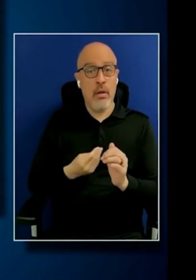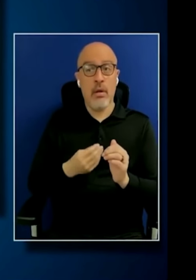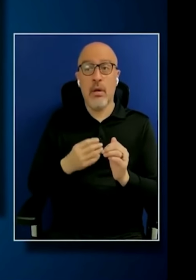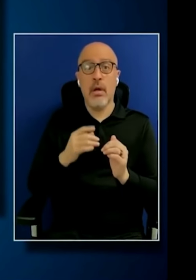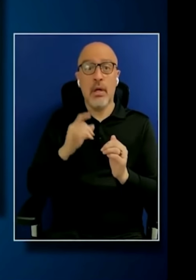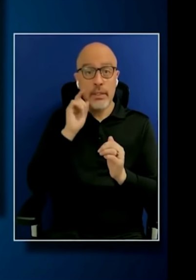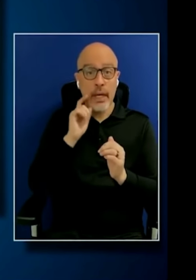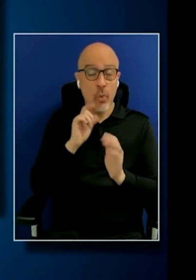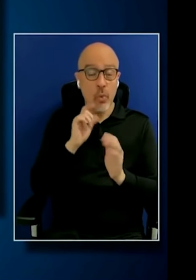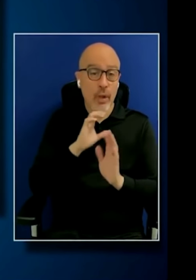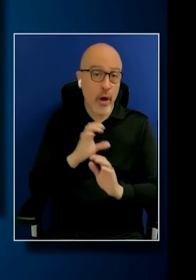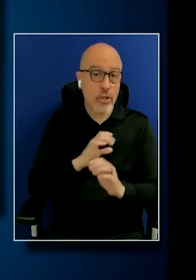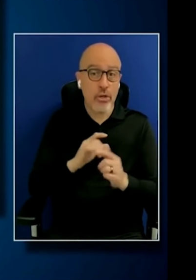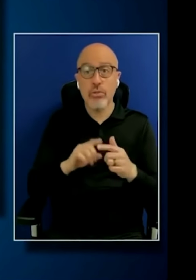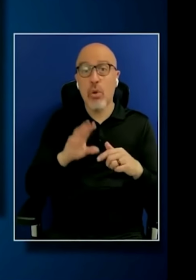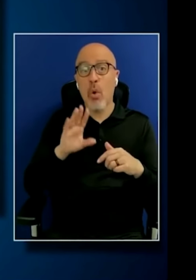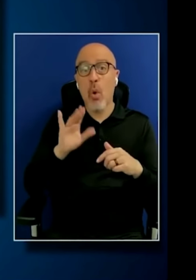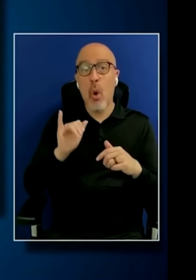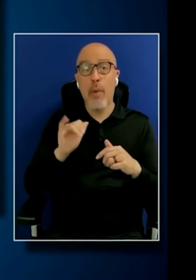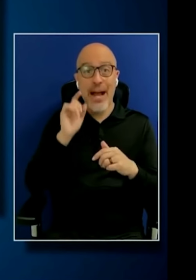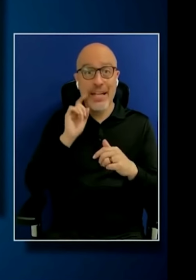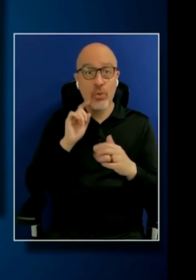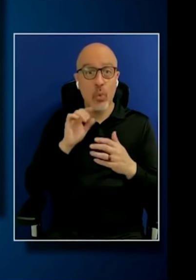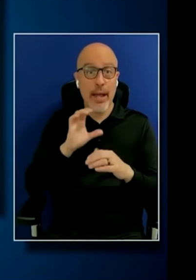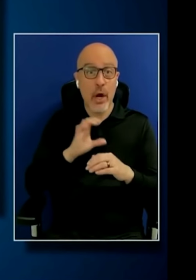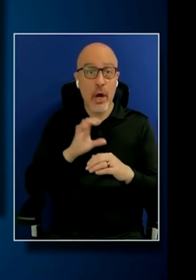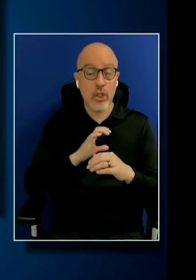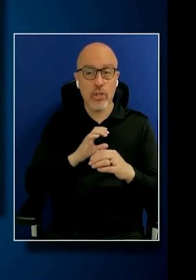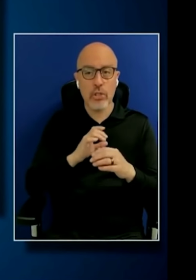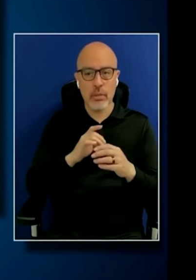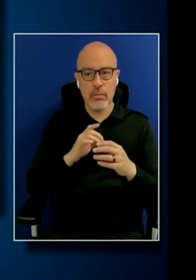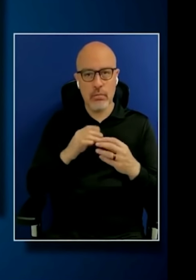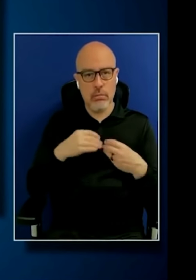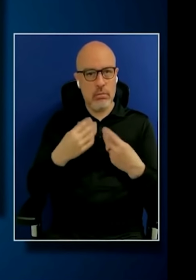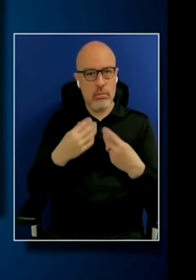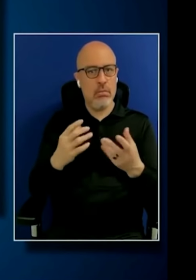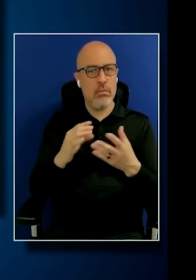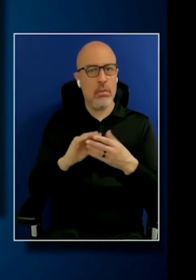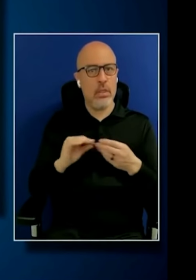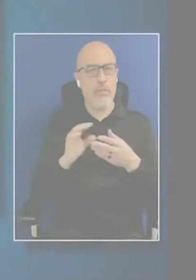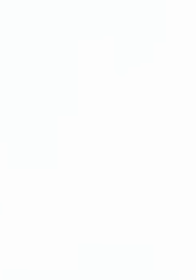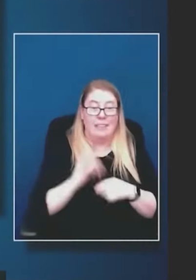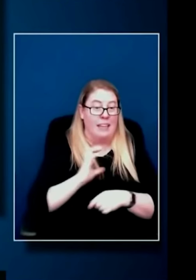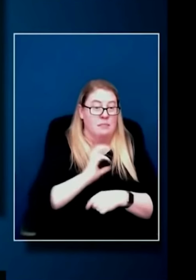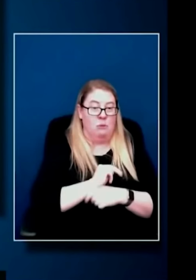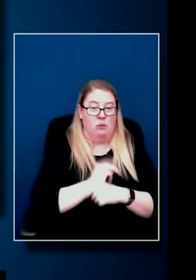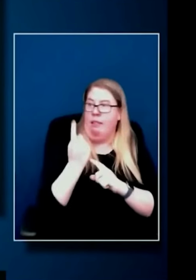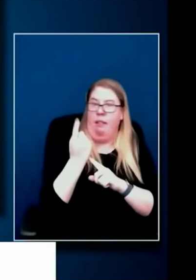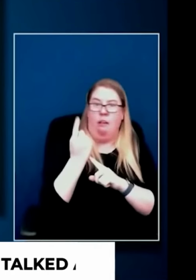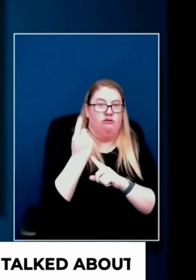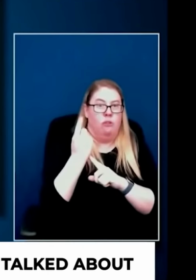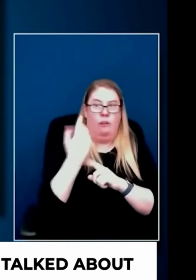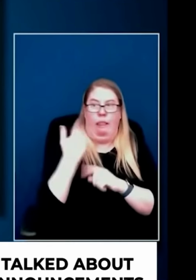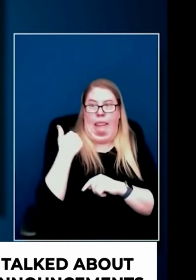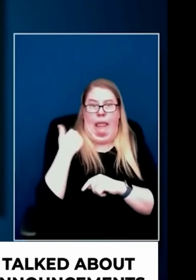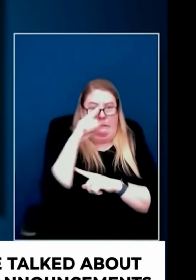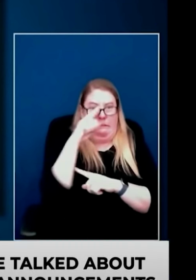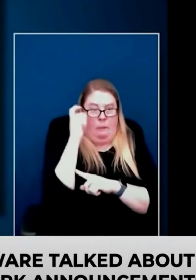canonical bisexual characters is to give them stories where they can like be their whole selves. Last summer we